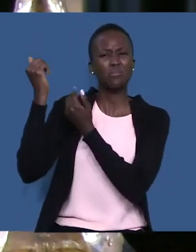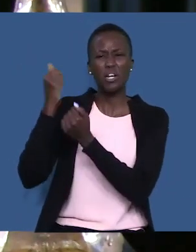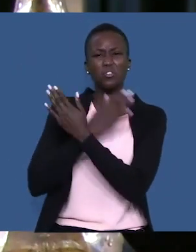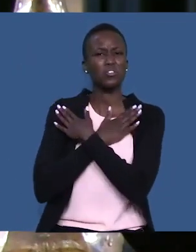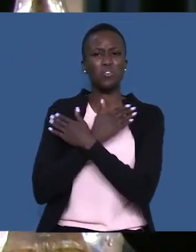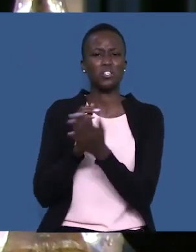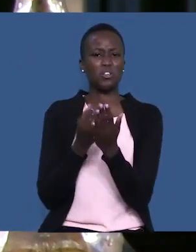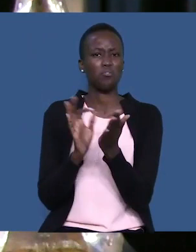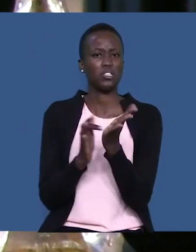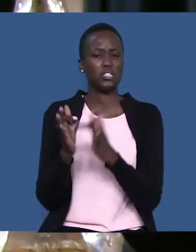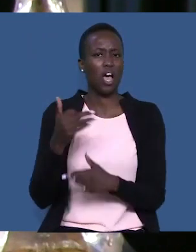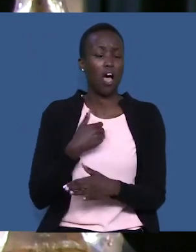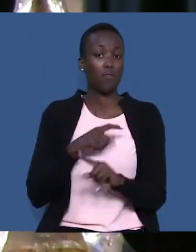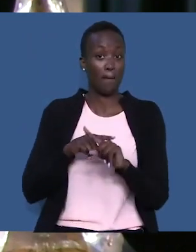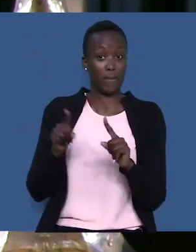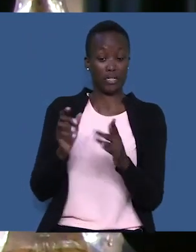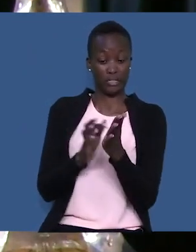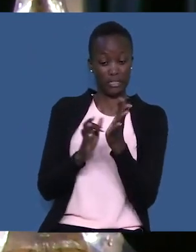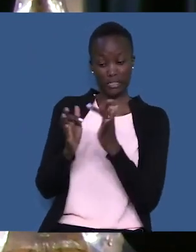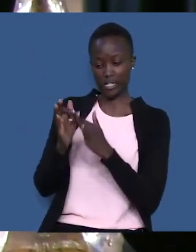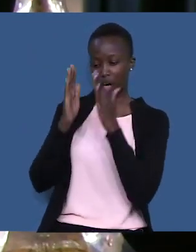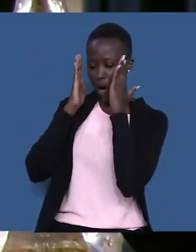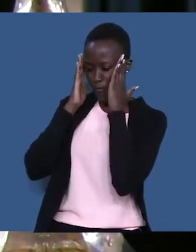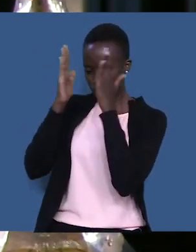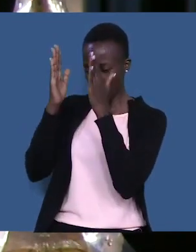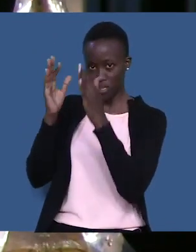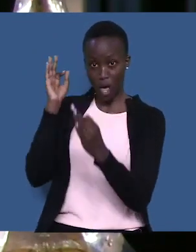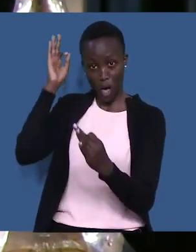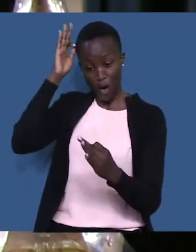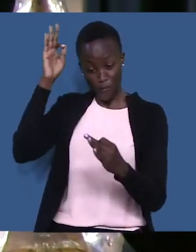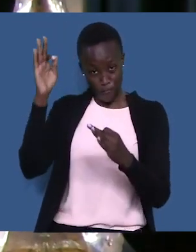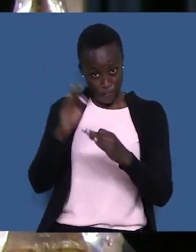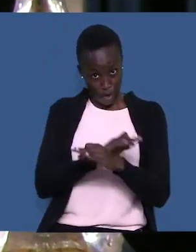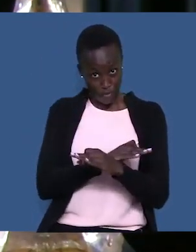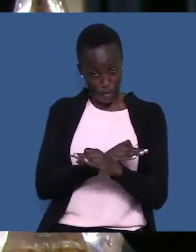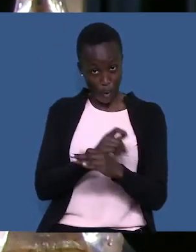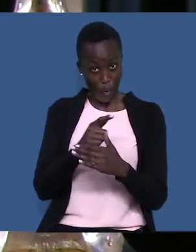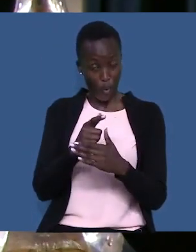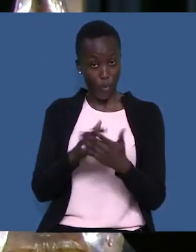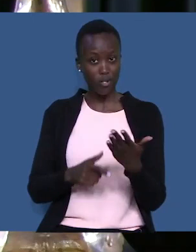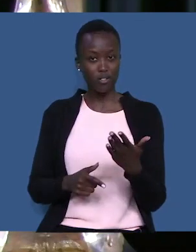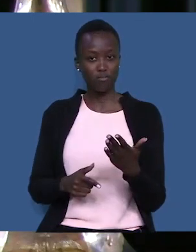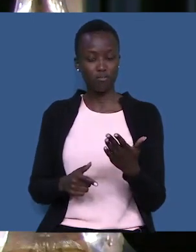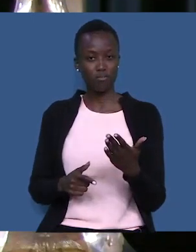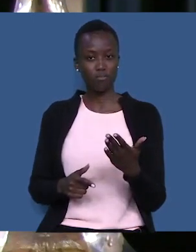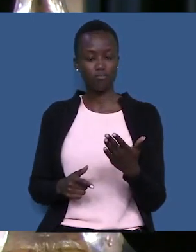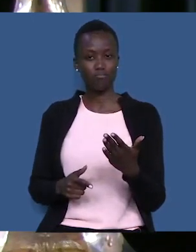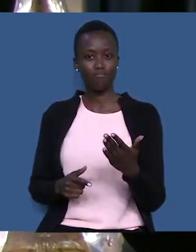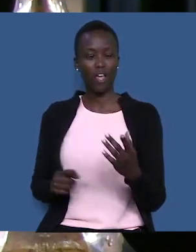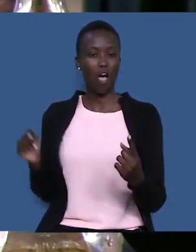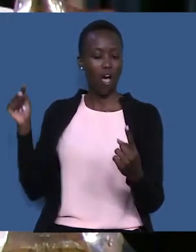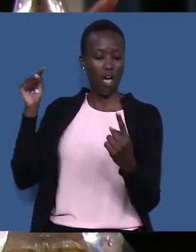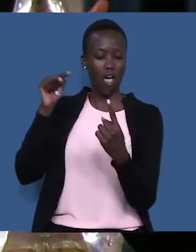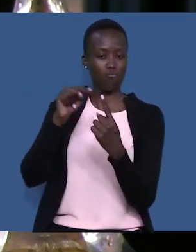had for him, but he remained faithful to his mission. His mission was the cross.